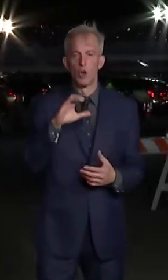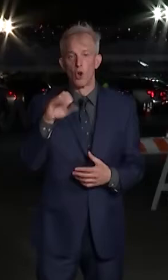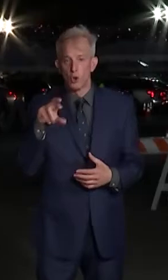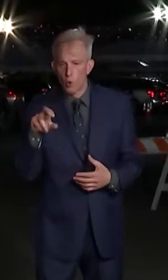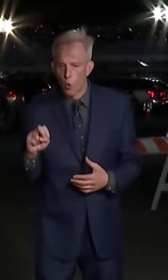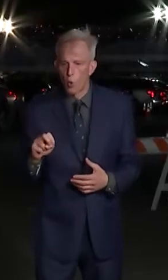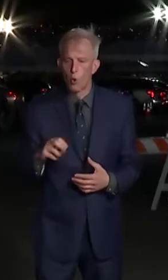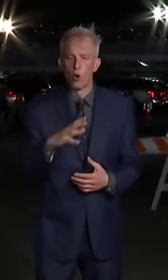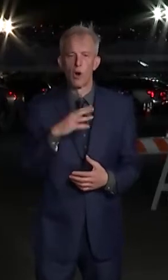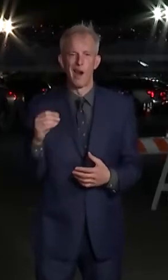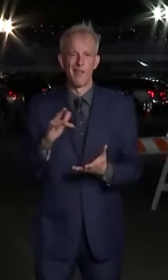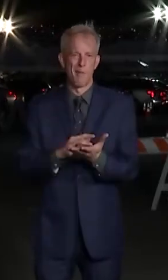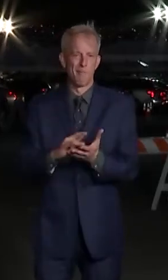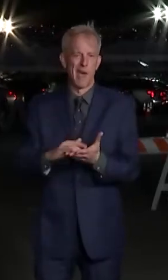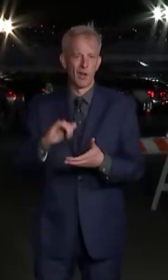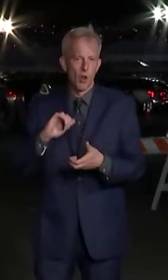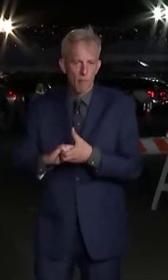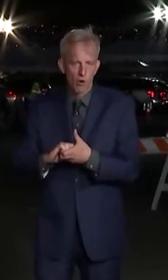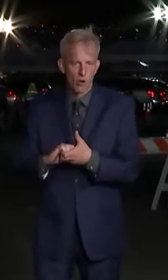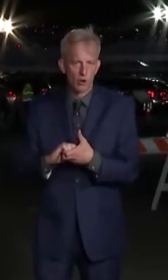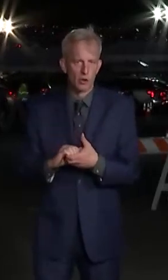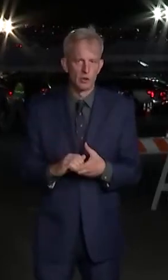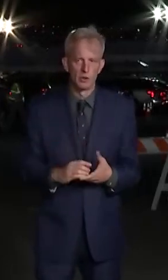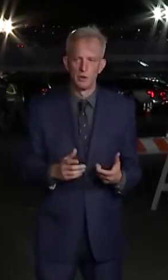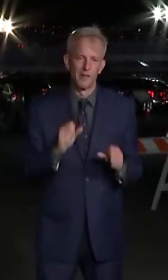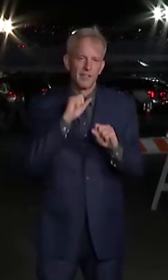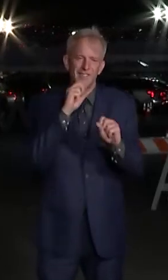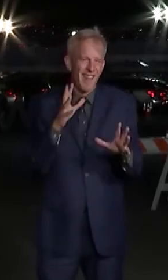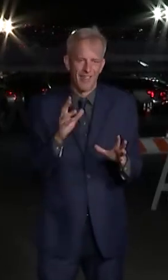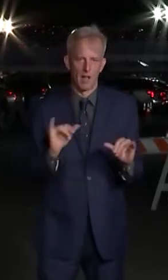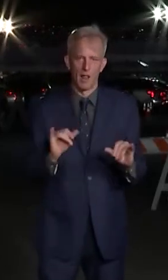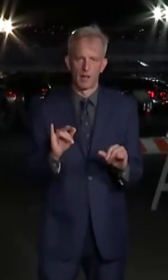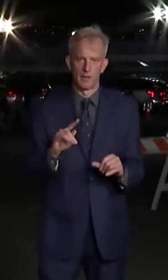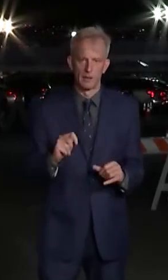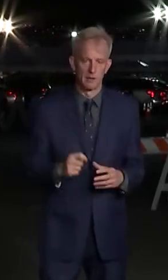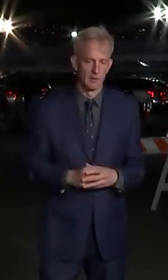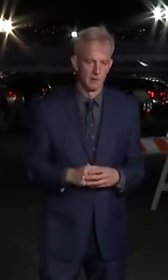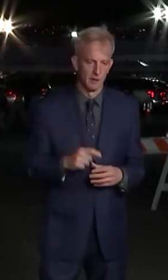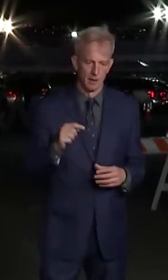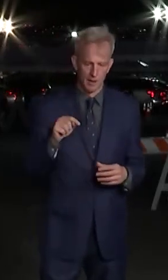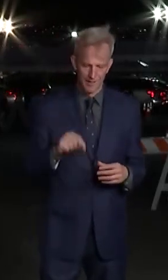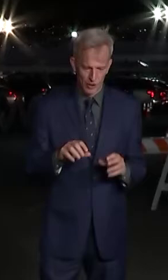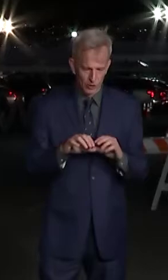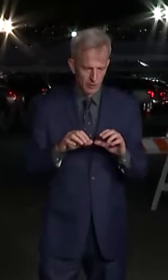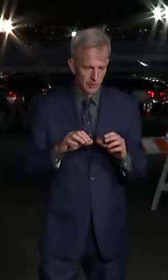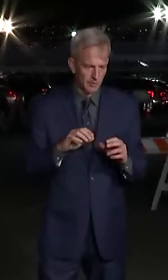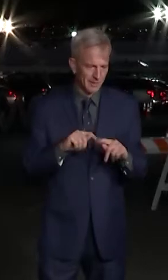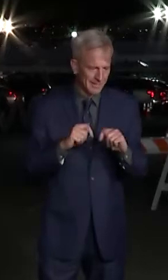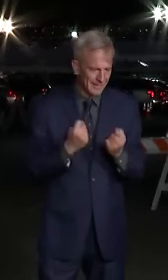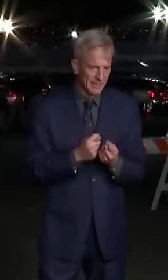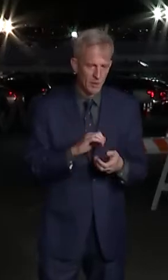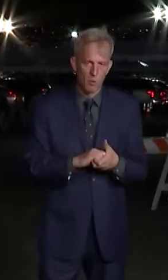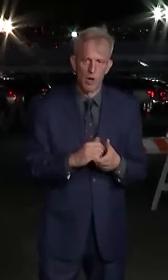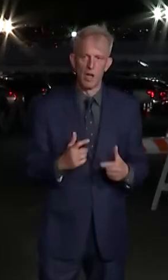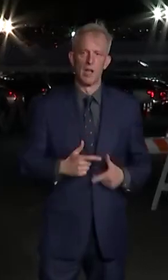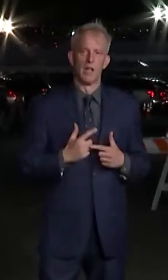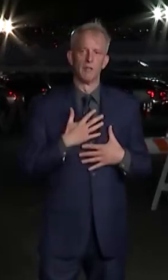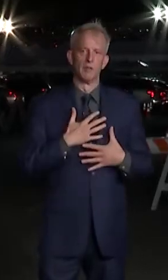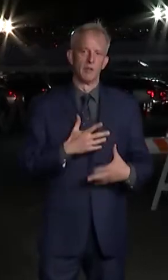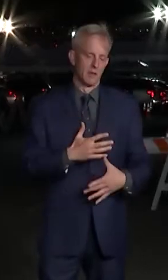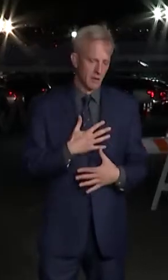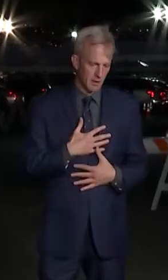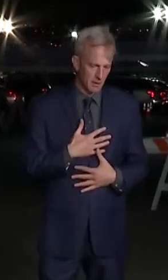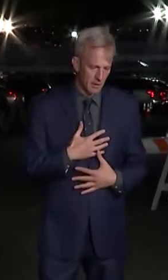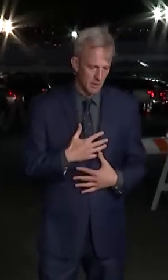partners, Curative, USC, and Carbon Health, there's nothing like it. It lives and breathes the Haitian saying, "Men en